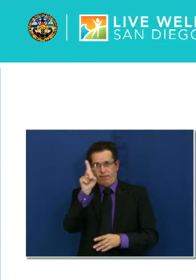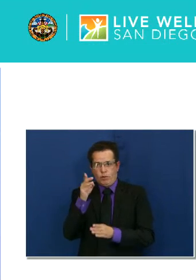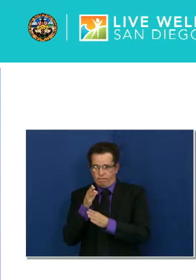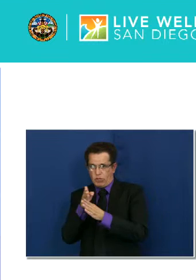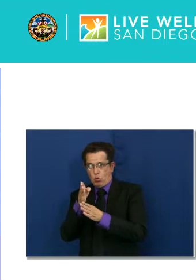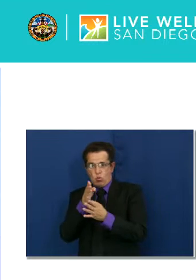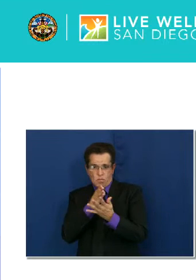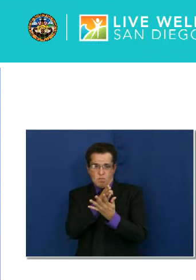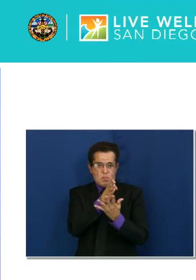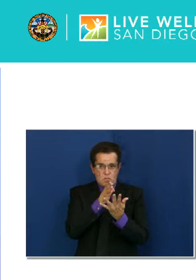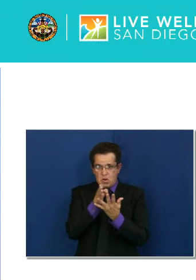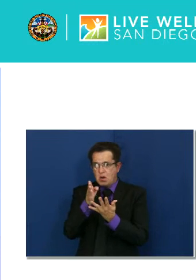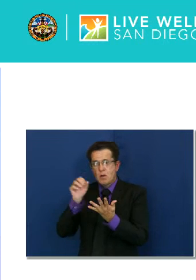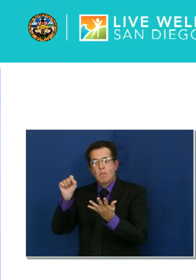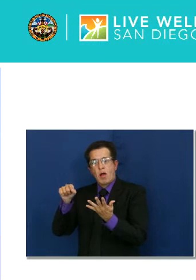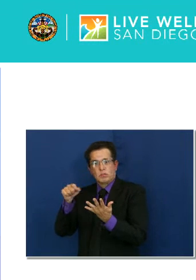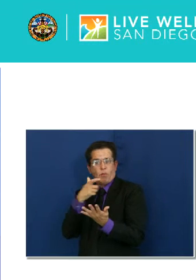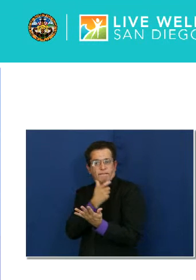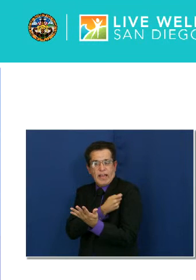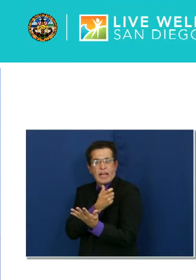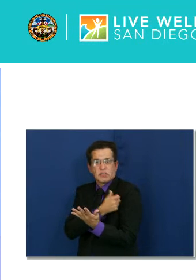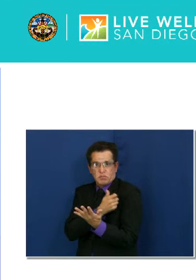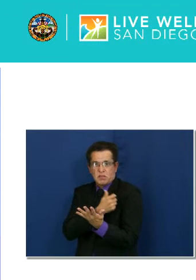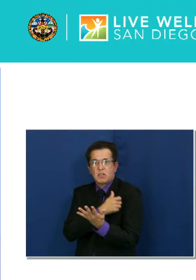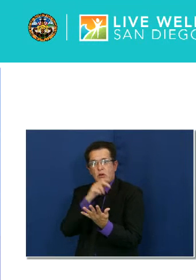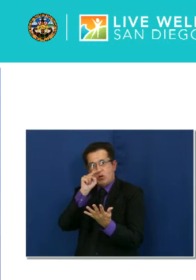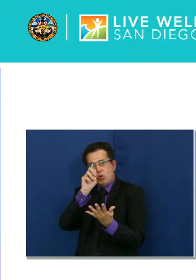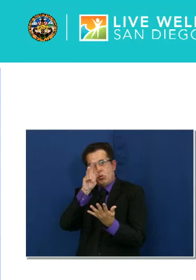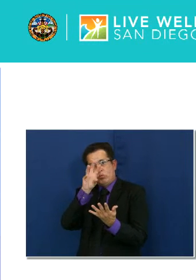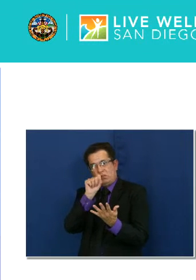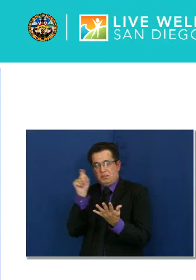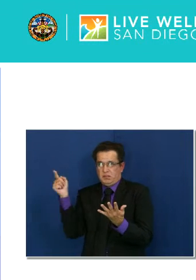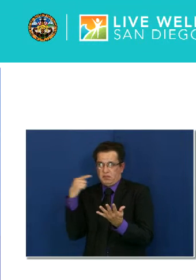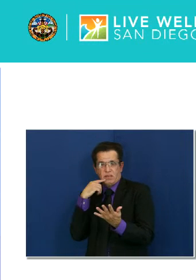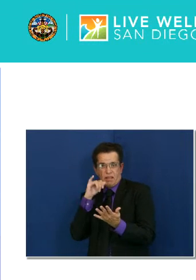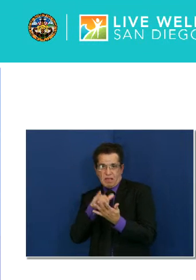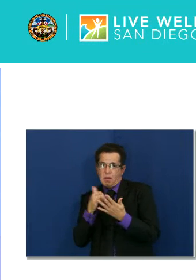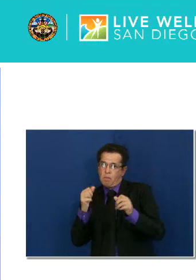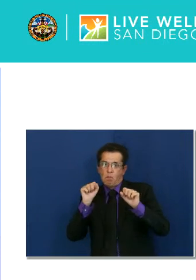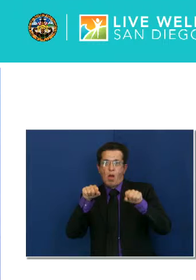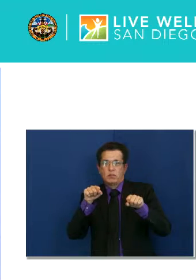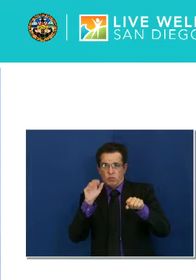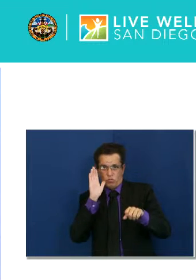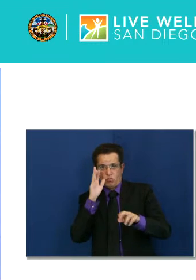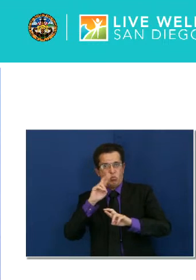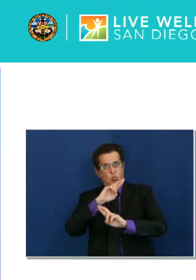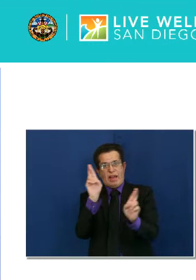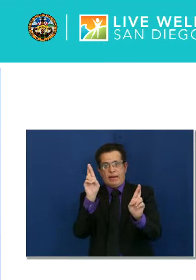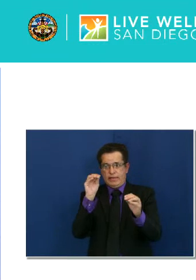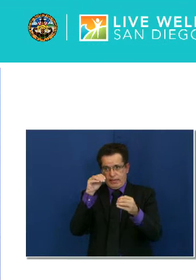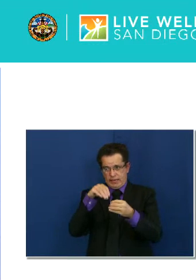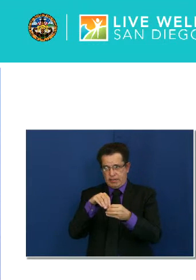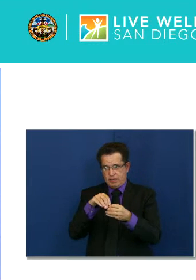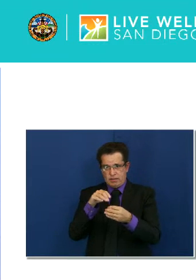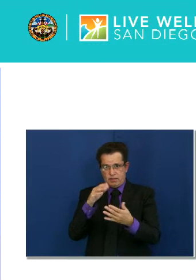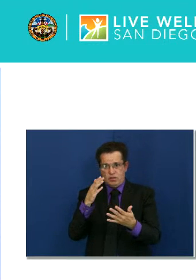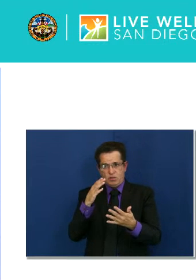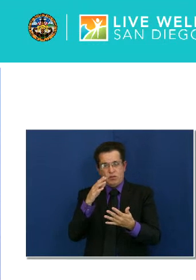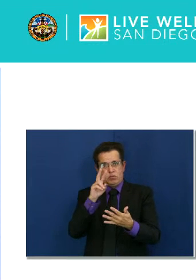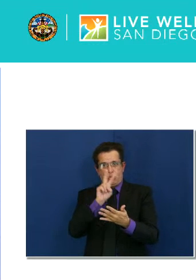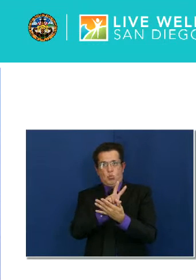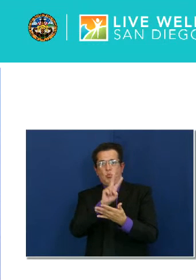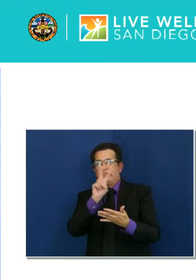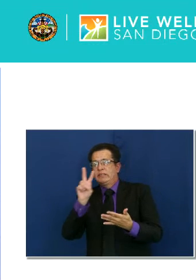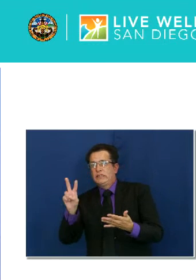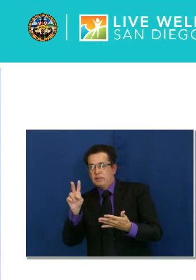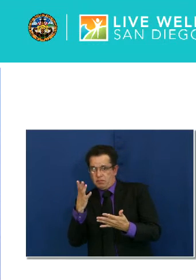available, and obviously in the news, all indication tells us that we will have vaccines in about a week to 2